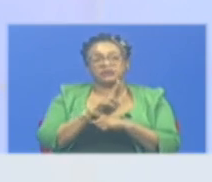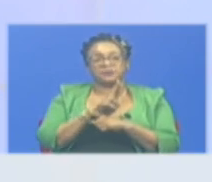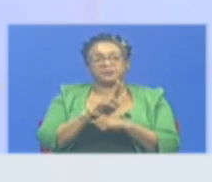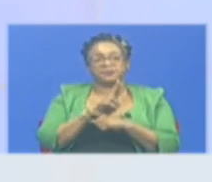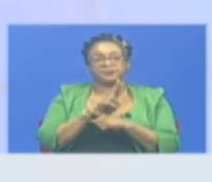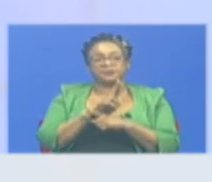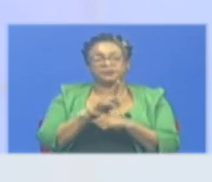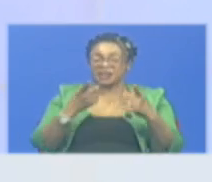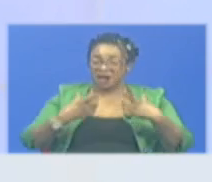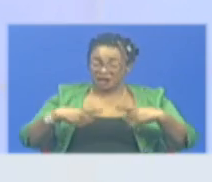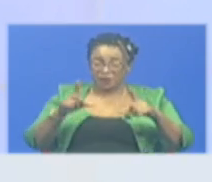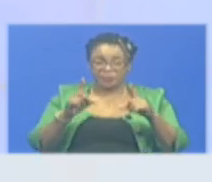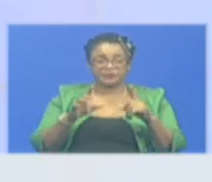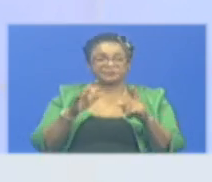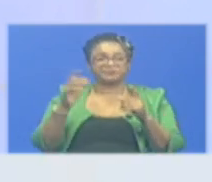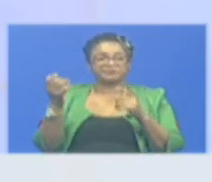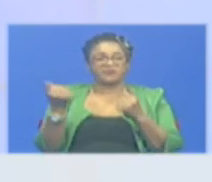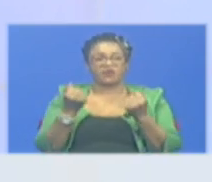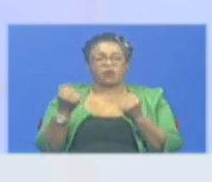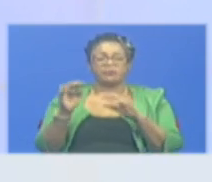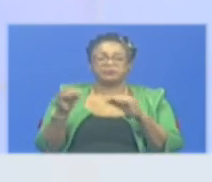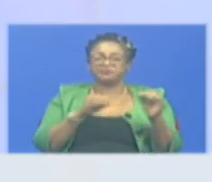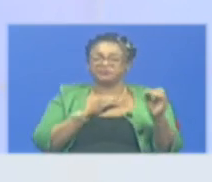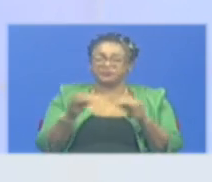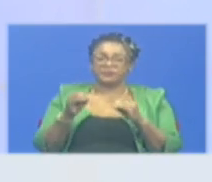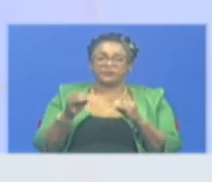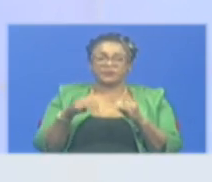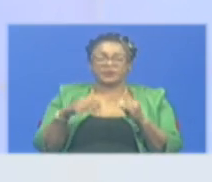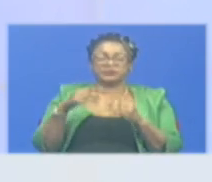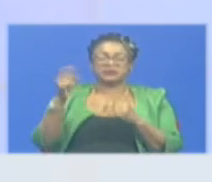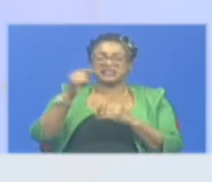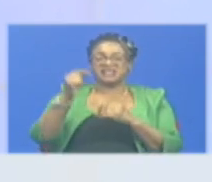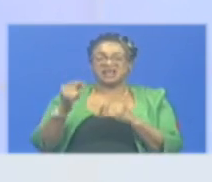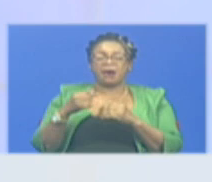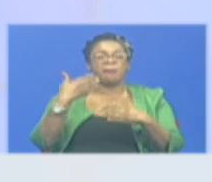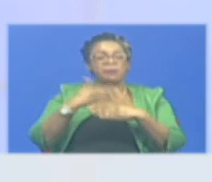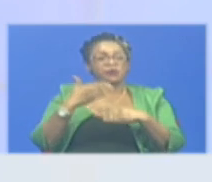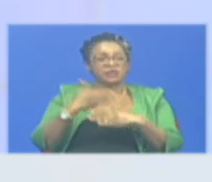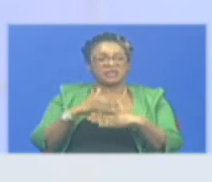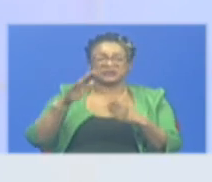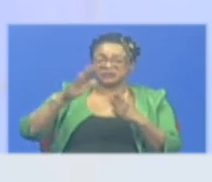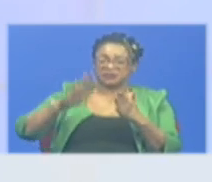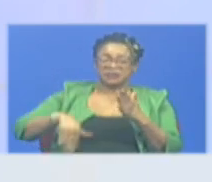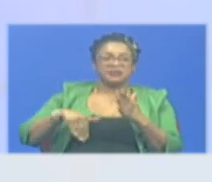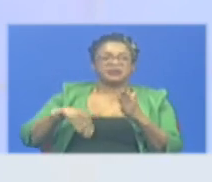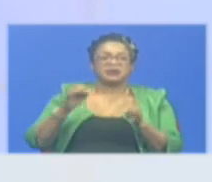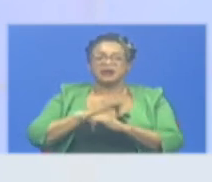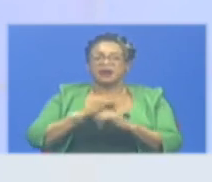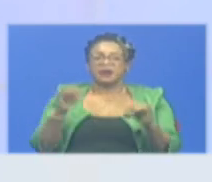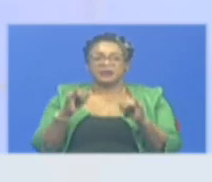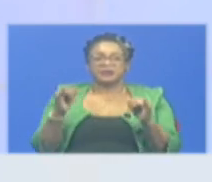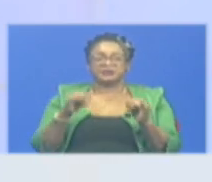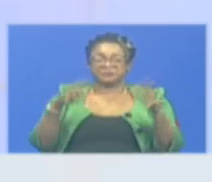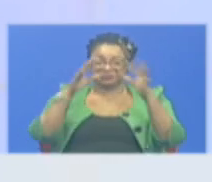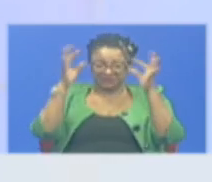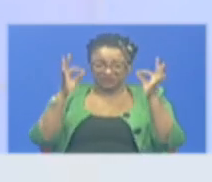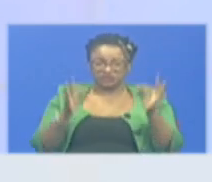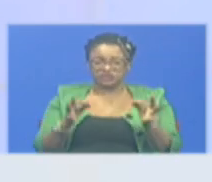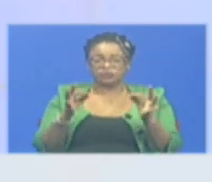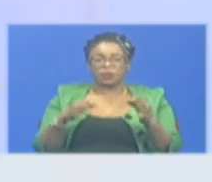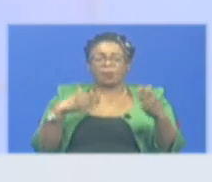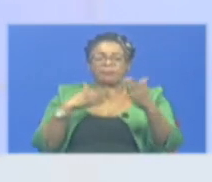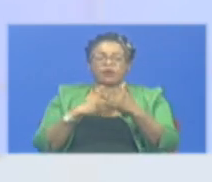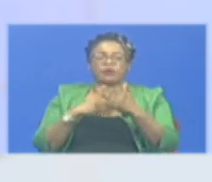allowing cargo vehicles to keep moving through the closed Tanzanian border, delays in clearance plus the decision to block entry of